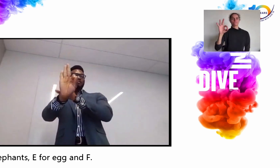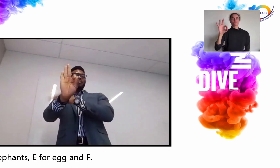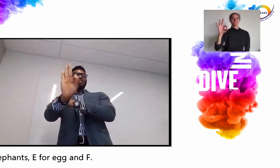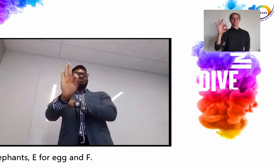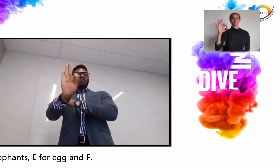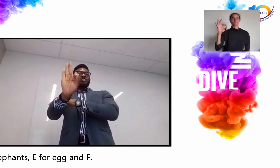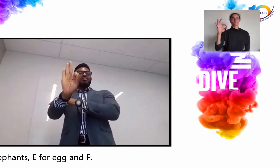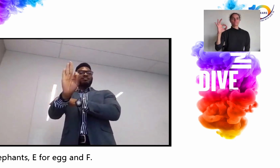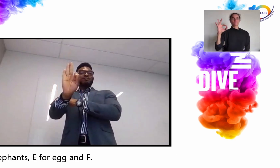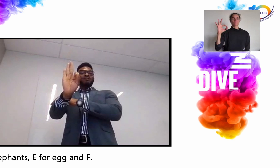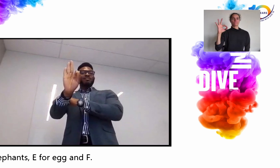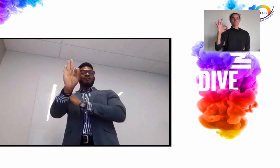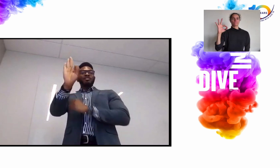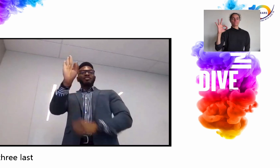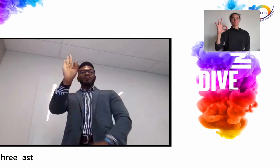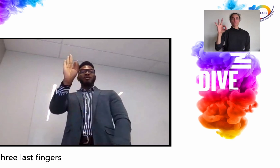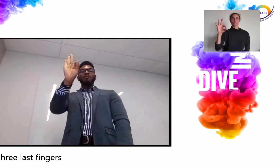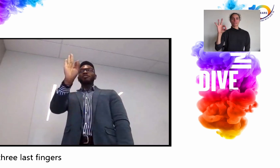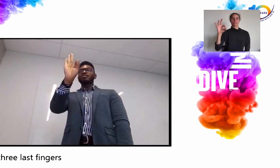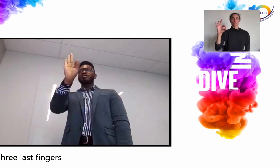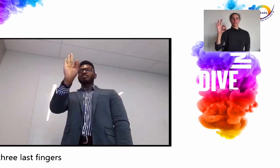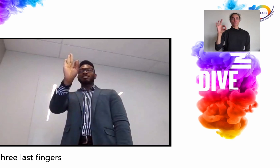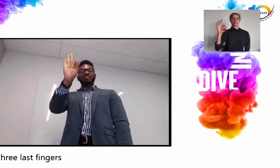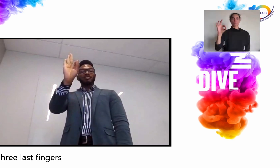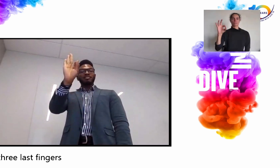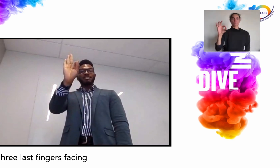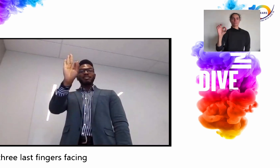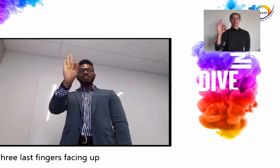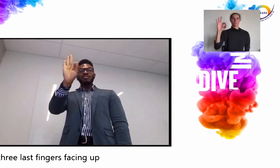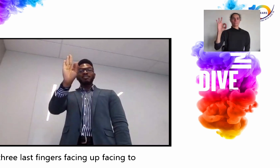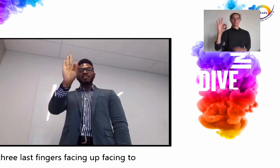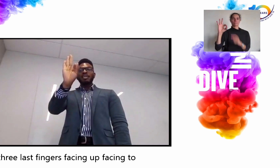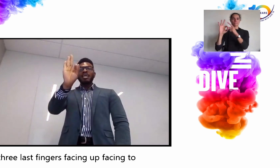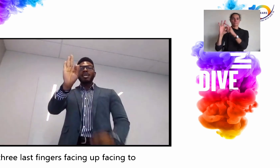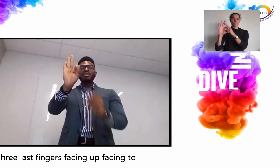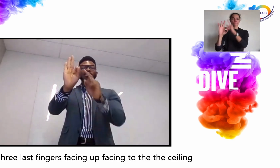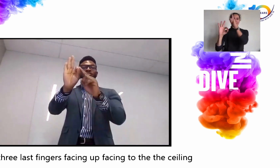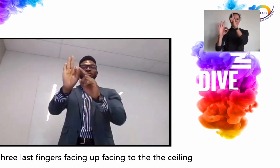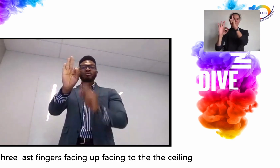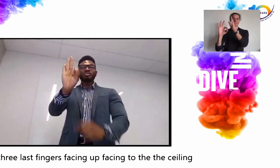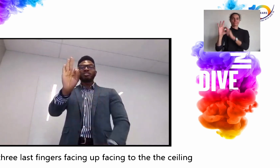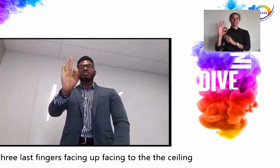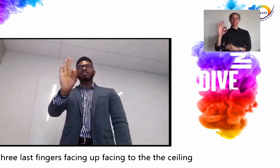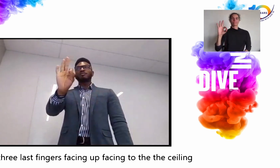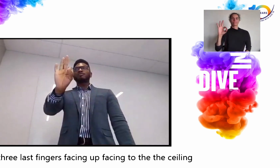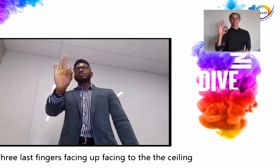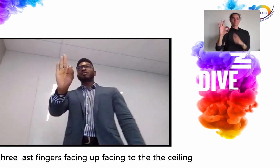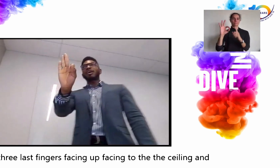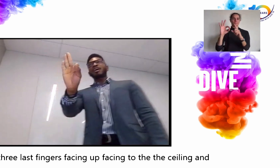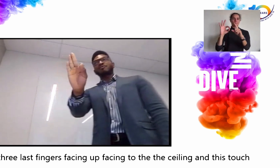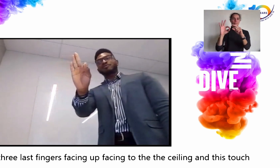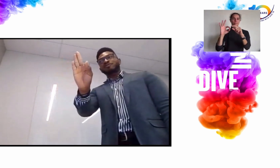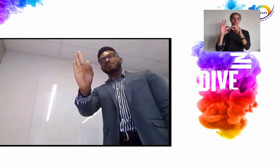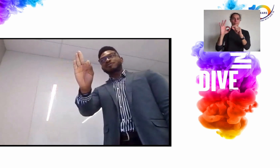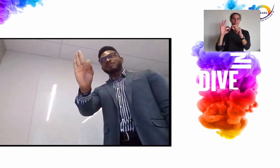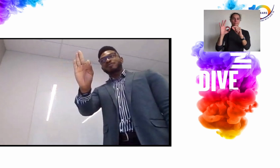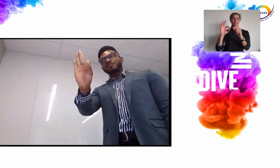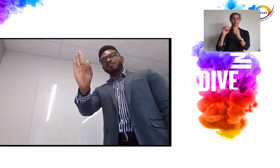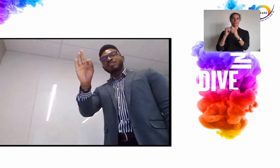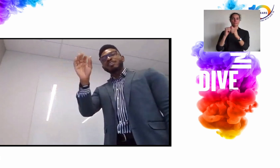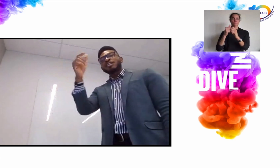So the three last fingers facing up, facing to the ceiling, and these two touching itself. So F.